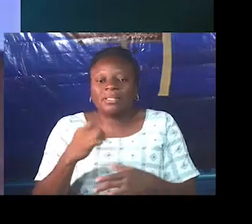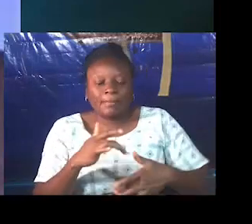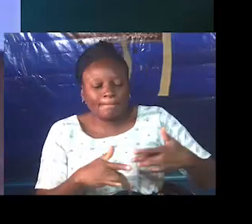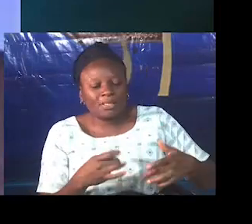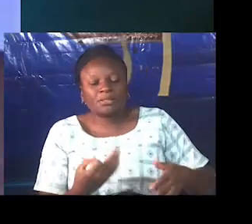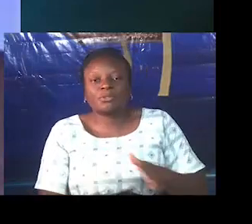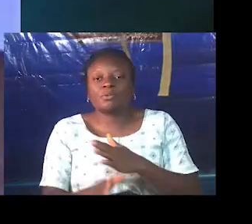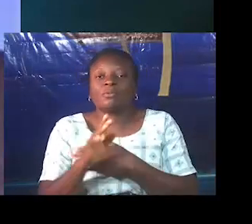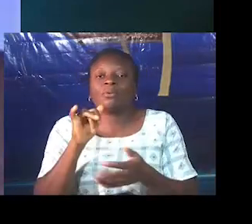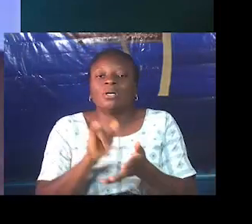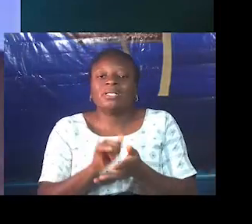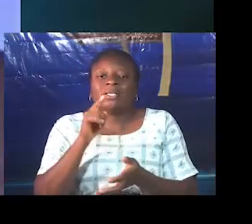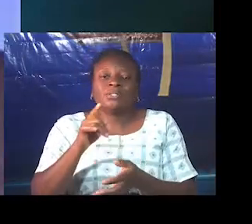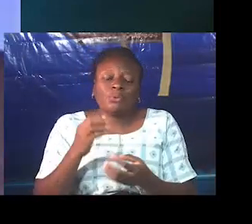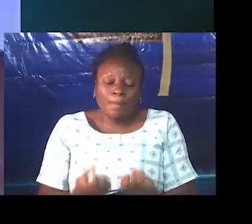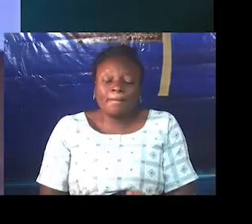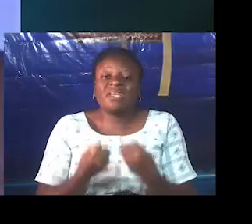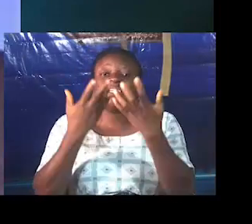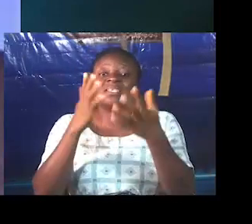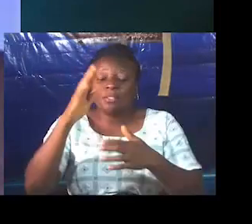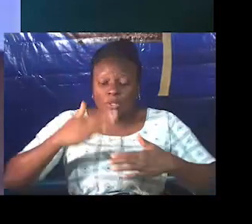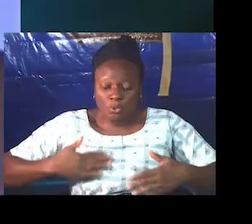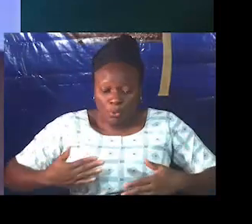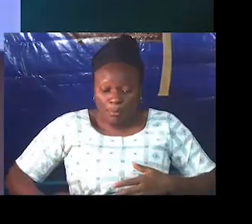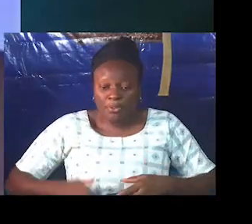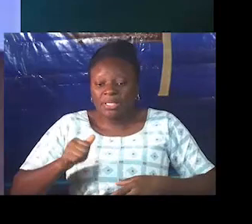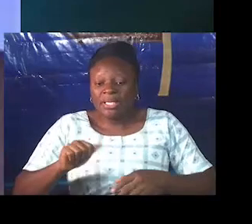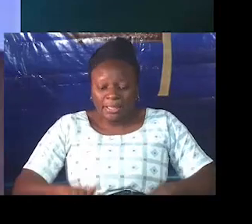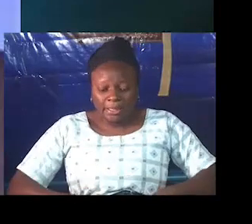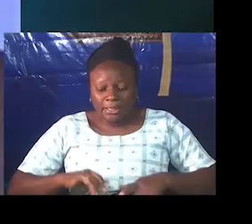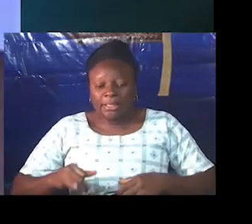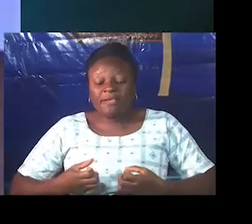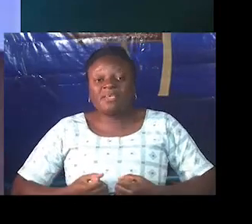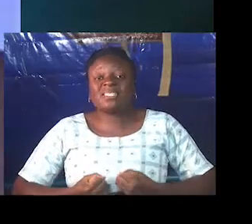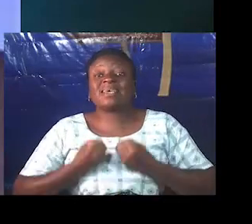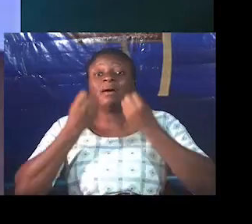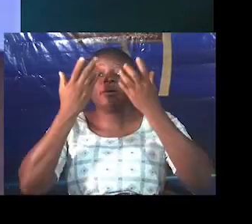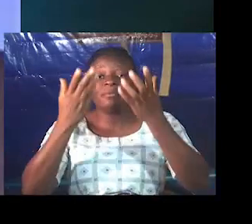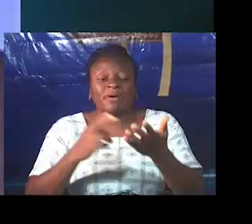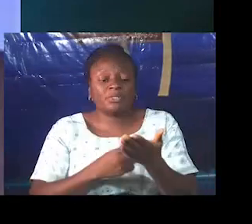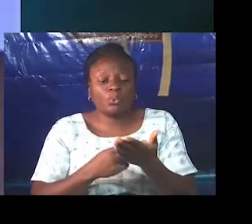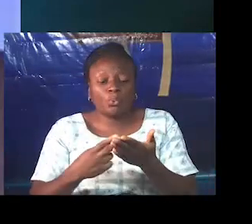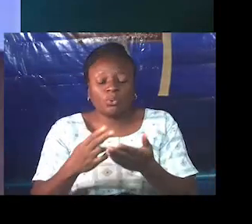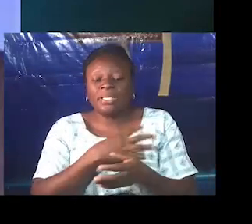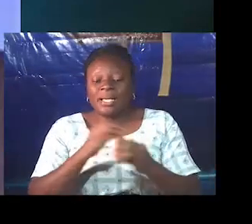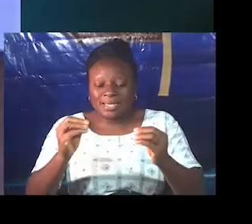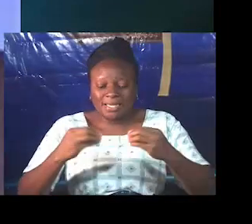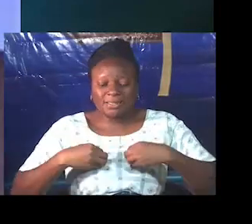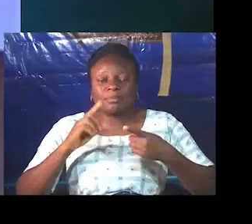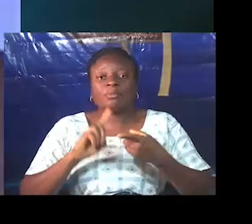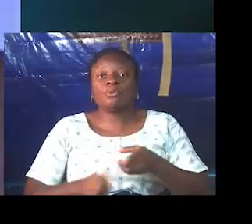bodies a living sacrifice, holy, acceptable unto God, which is your reasonable